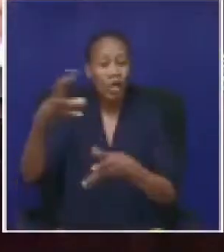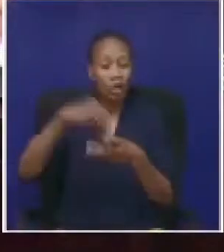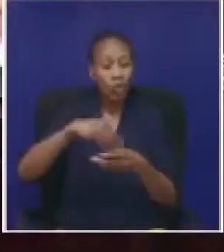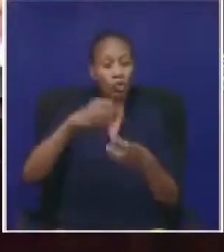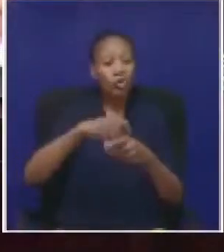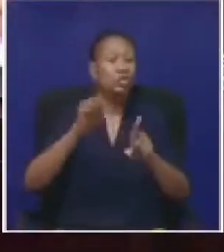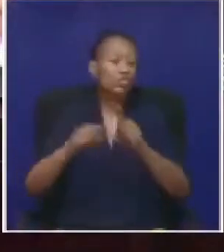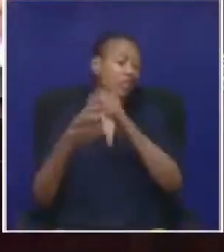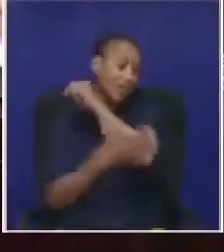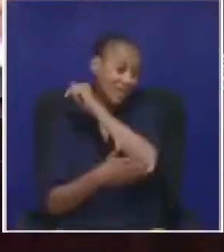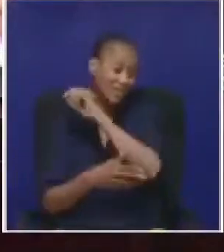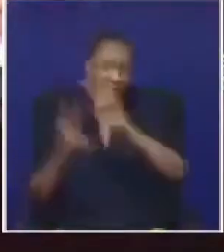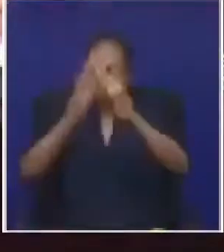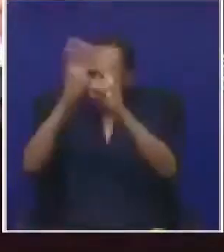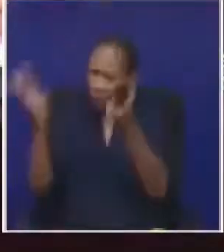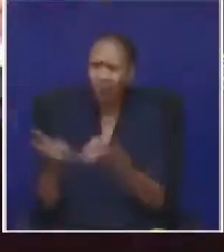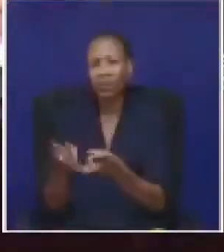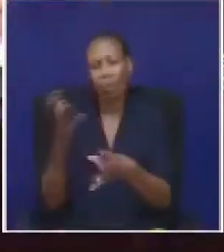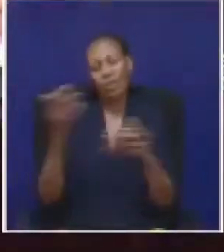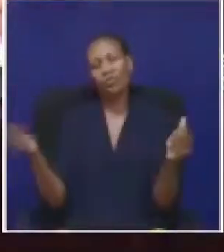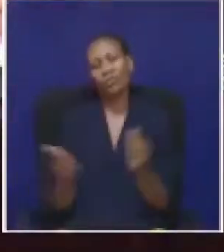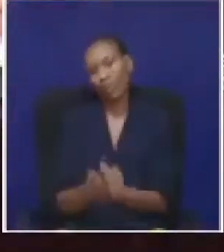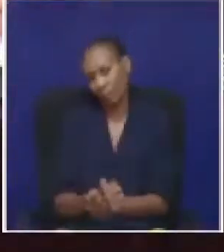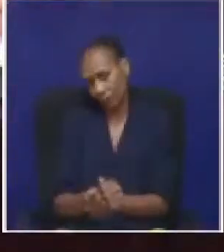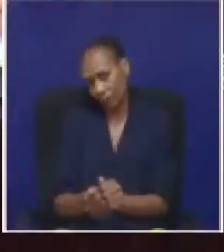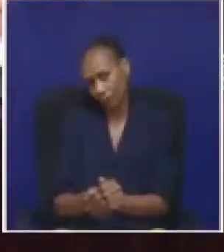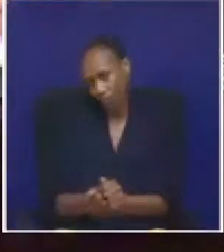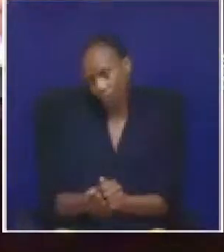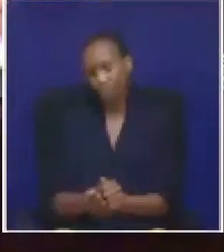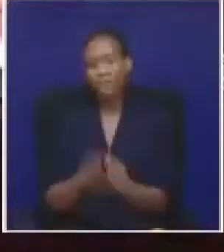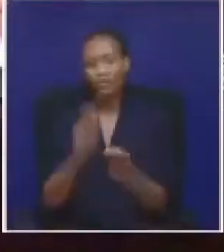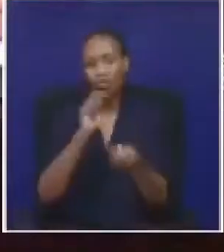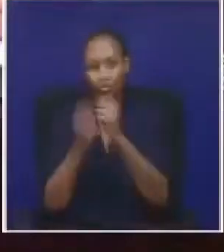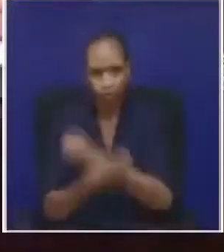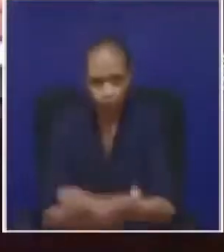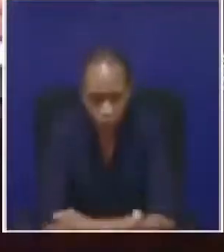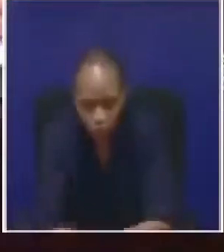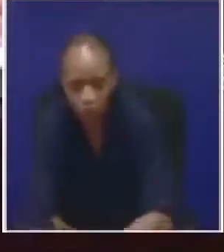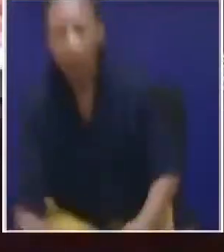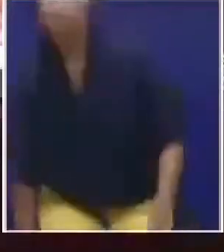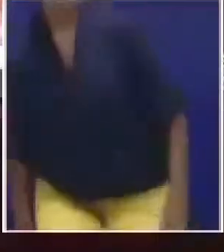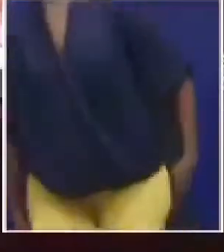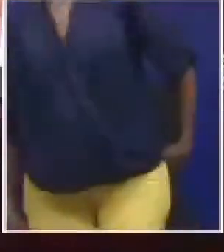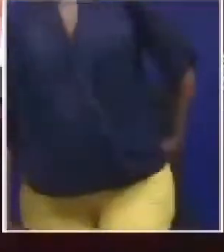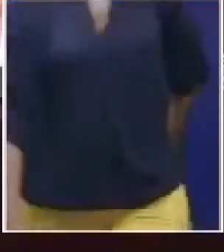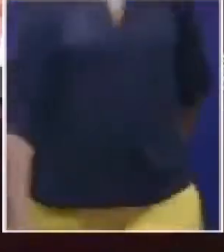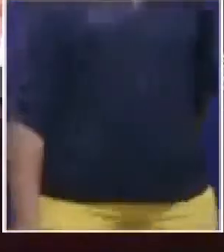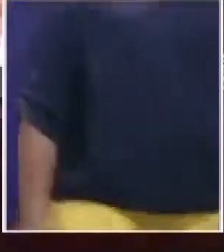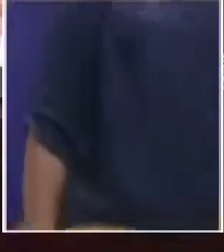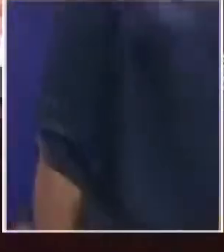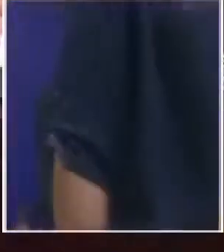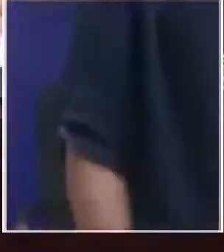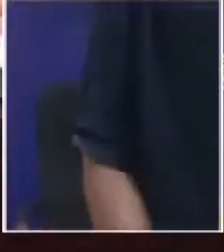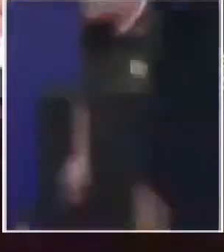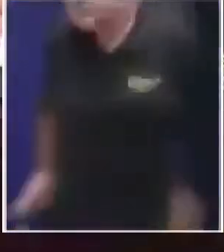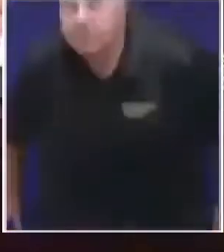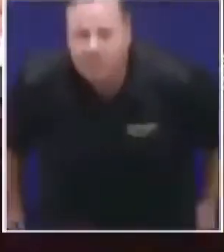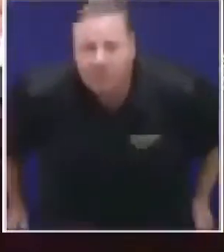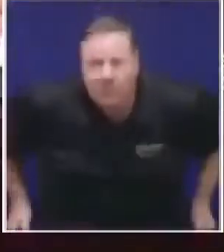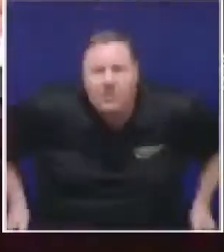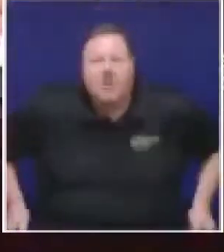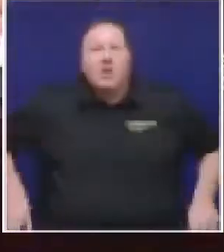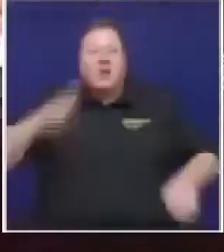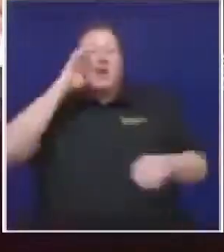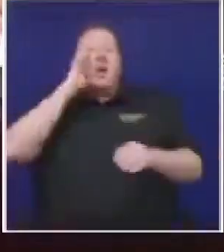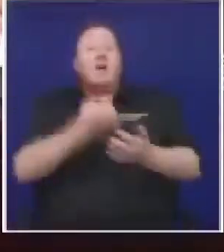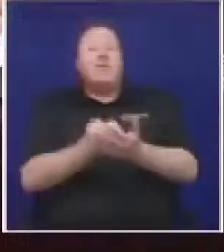countries around the world. This helps to secure evidence and support